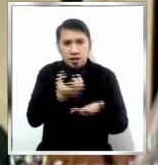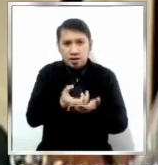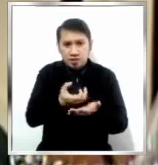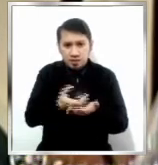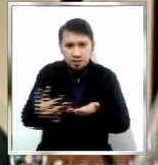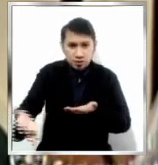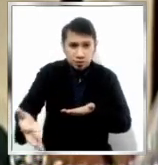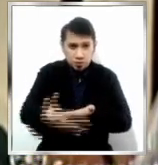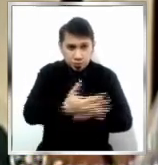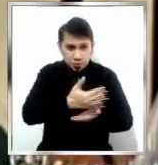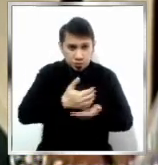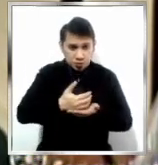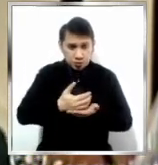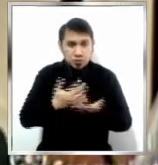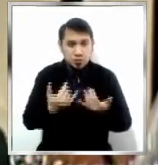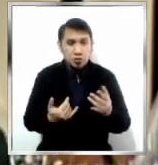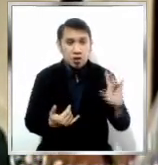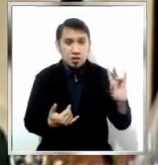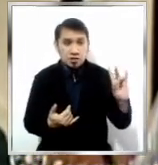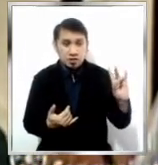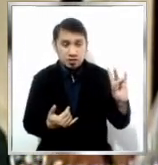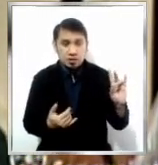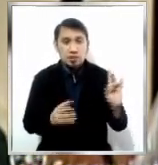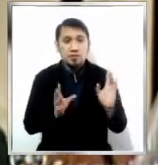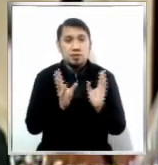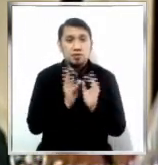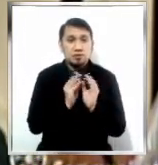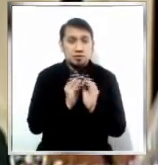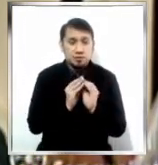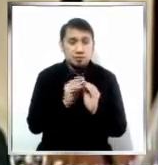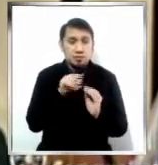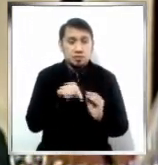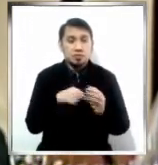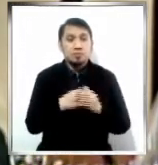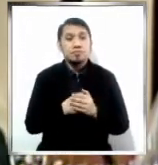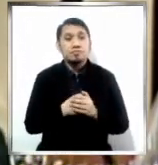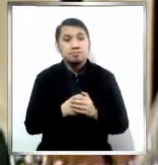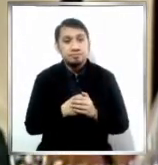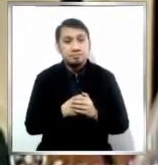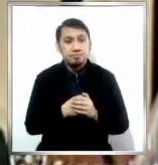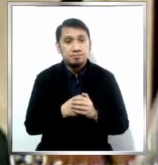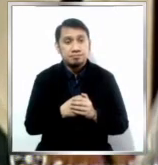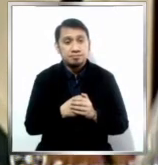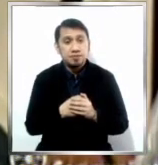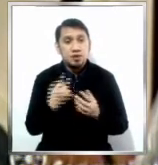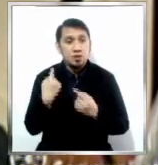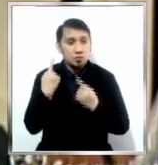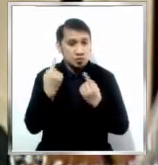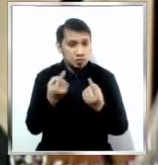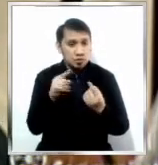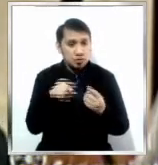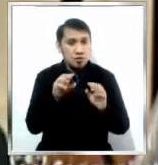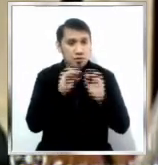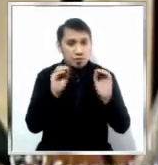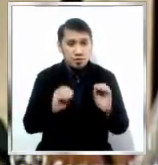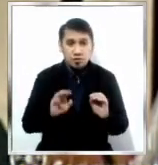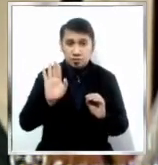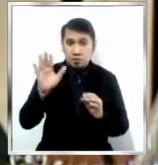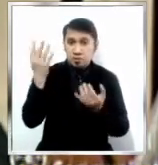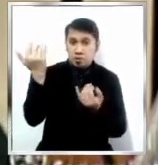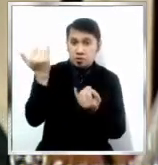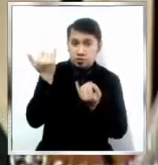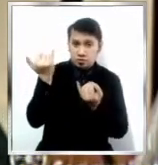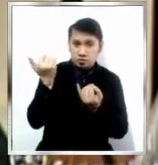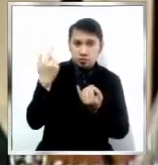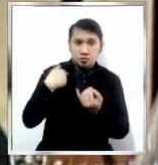7 hearings conducted by the task force since we formed it upon your instructions.